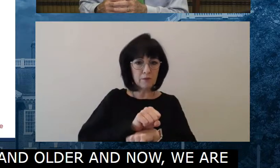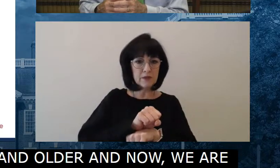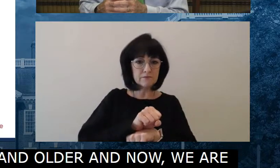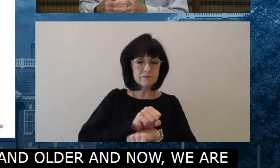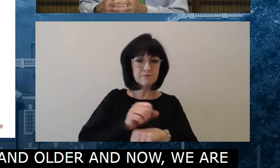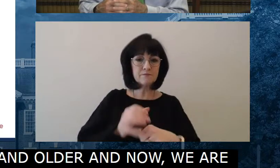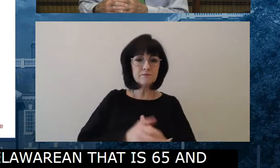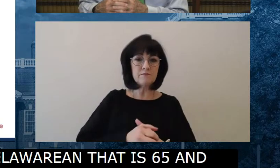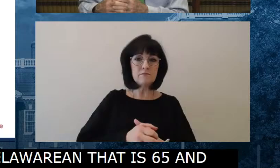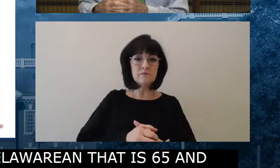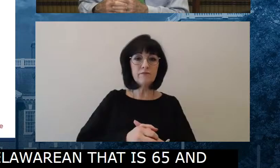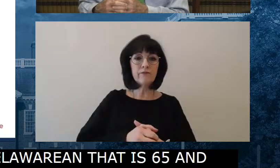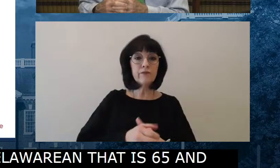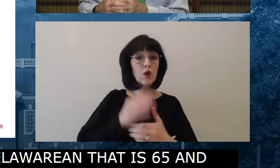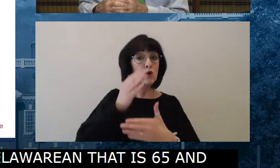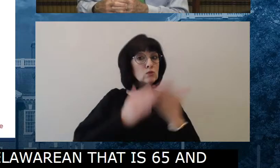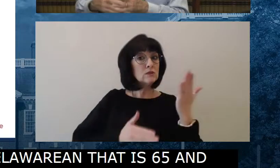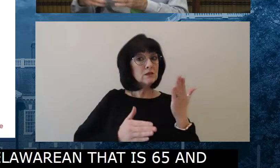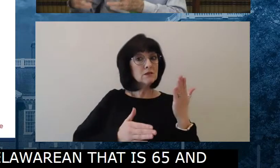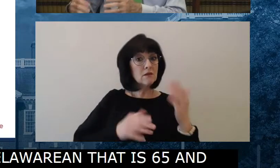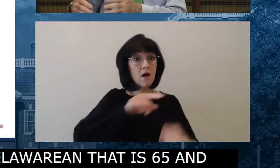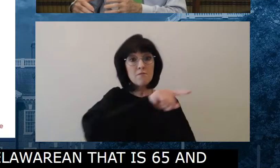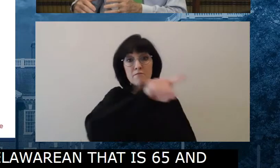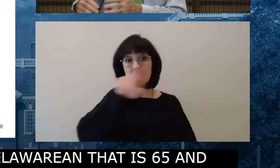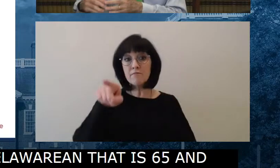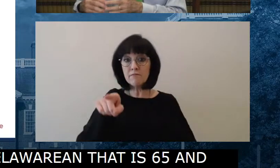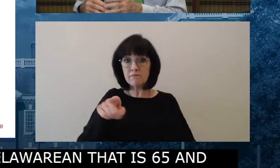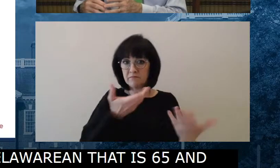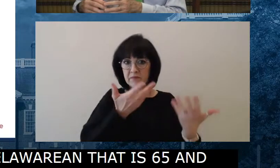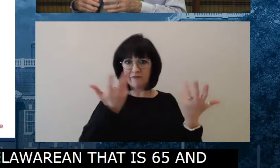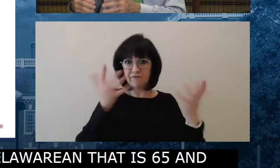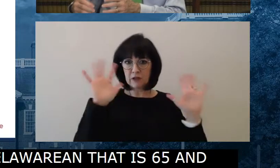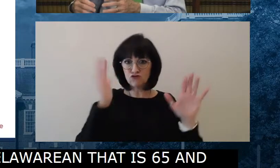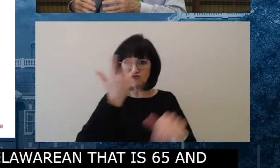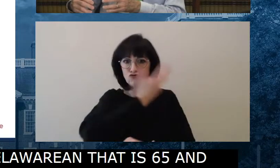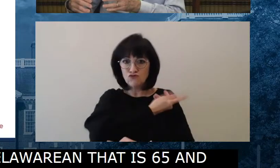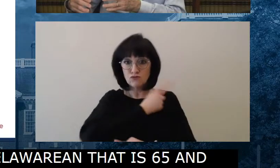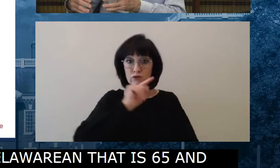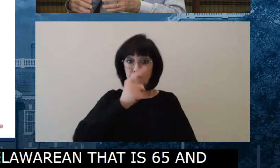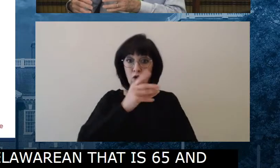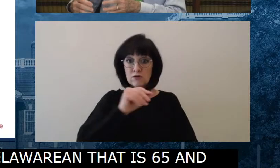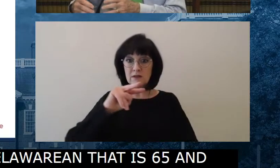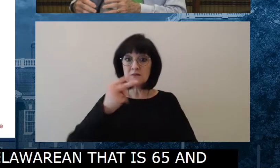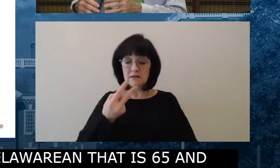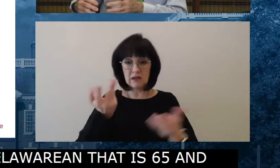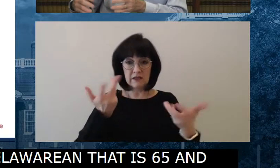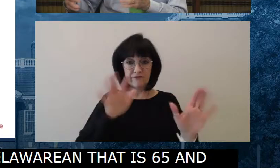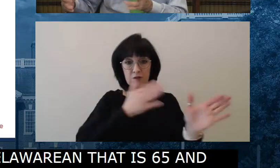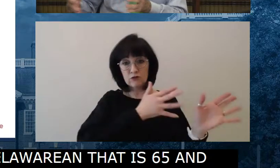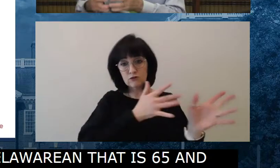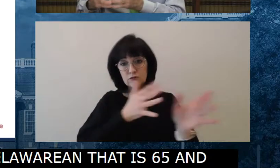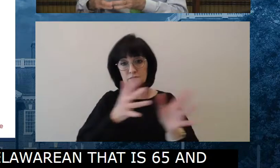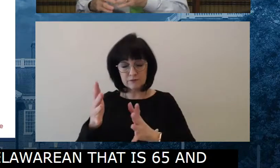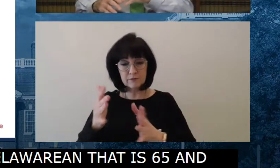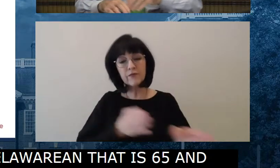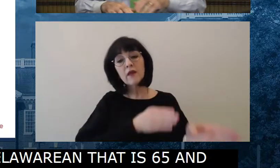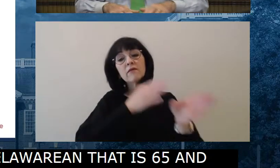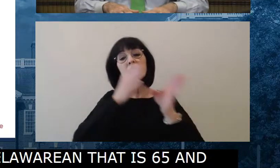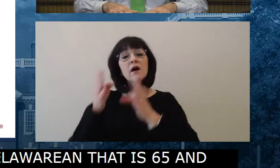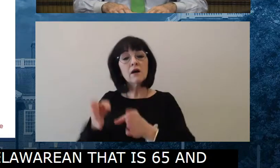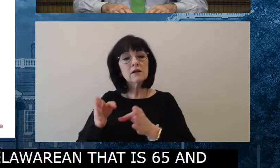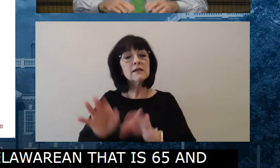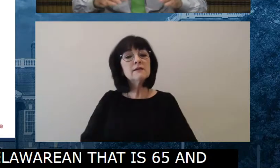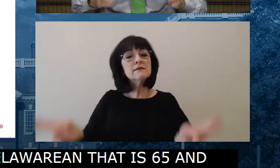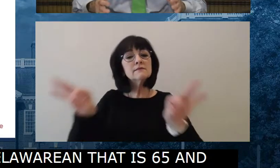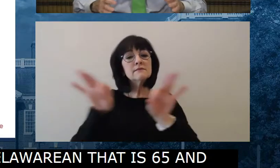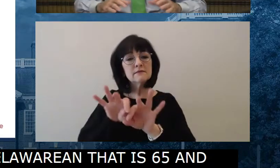many twice. And then we're moving to the 1B essential workers. We're going to put all those